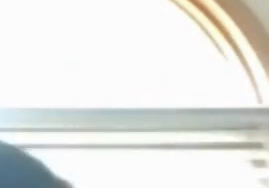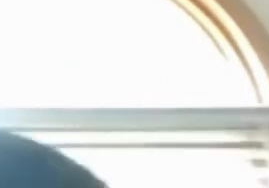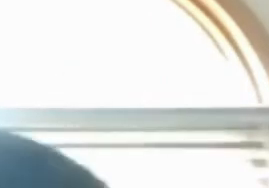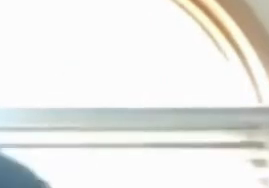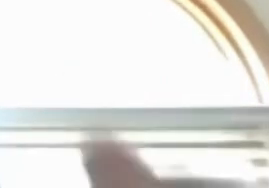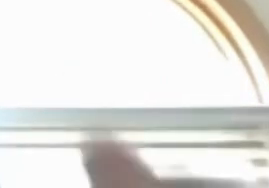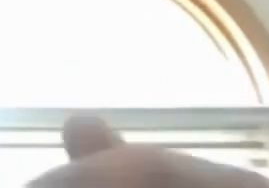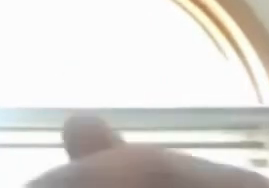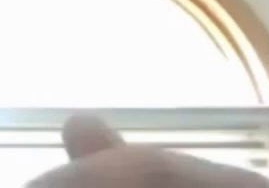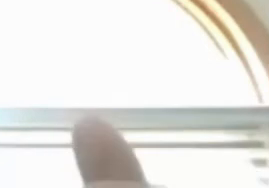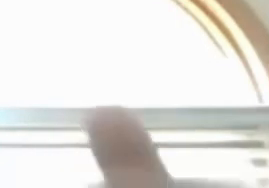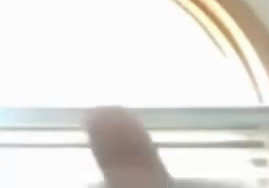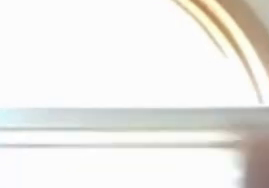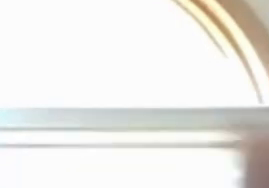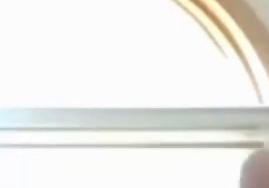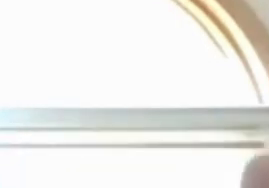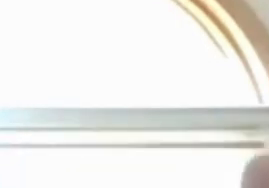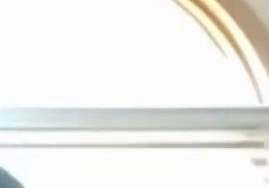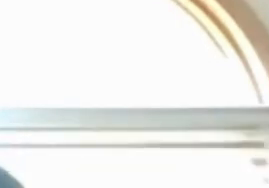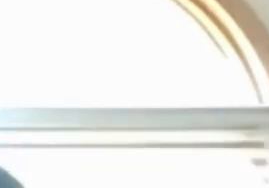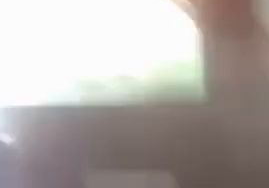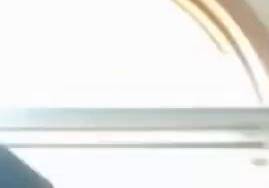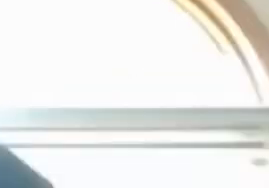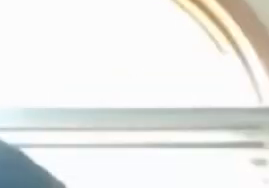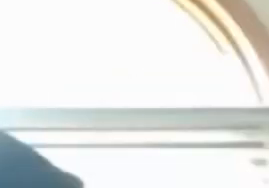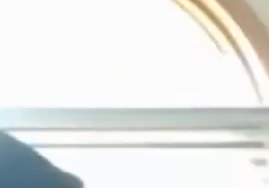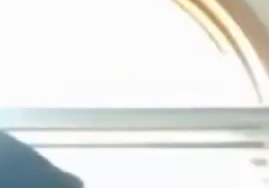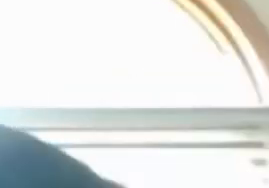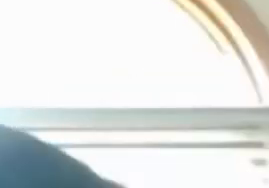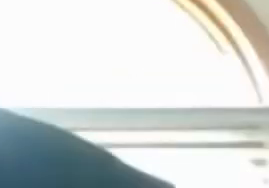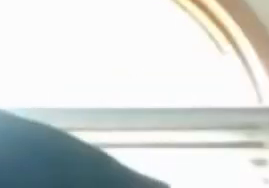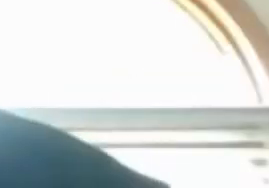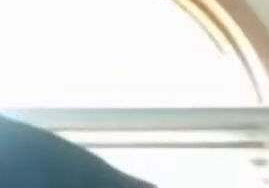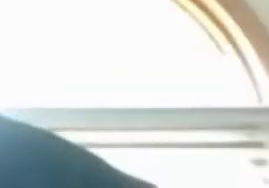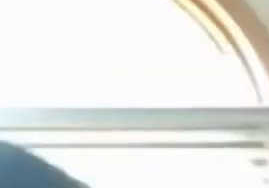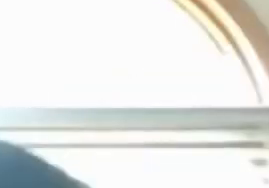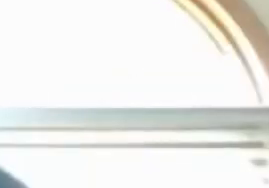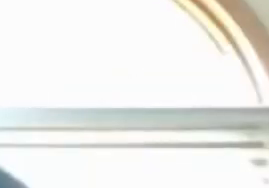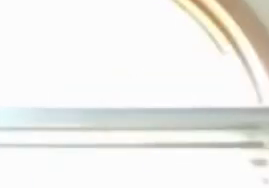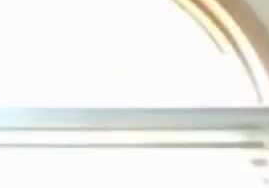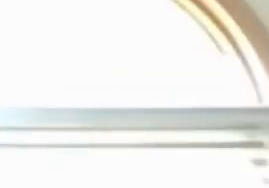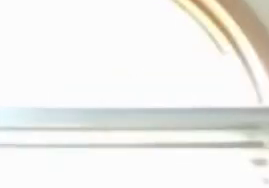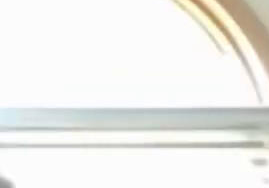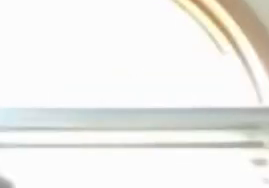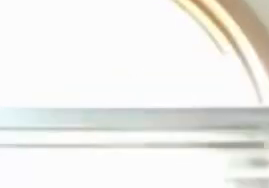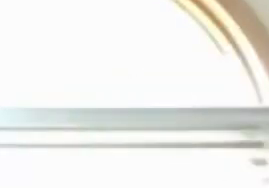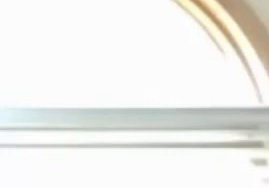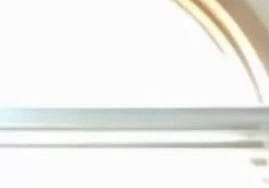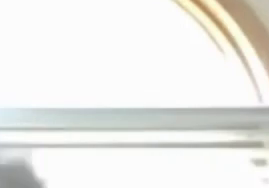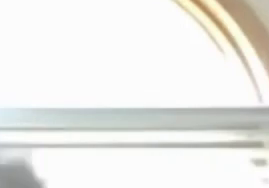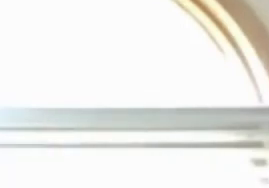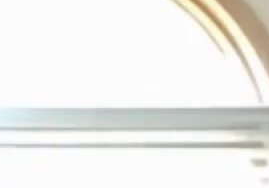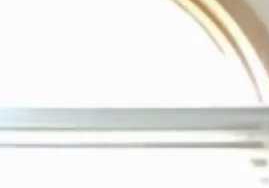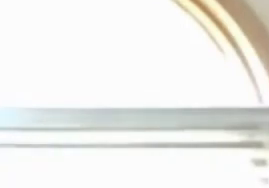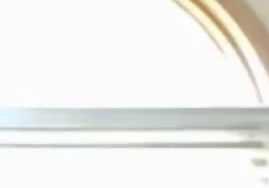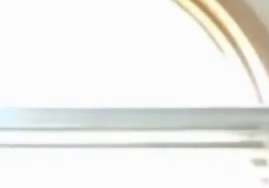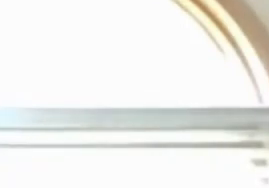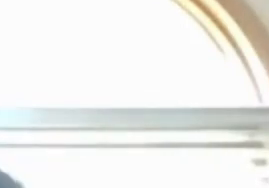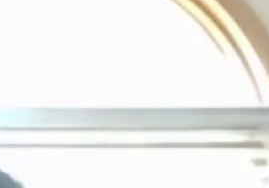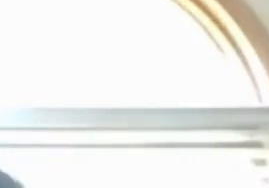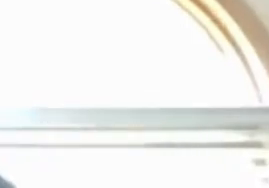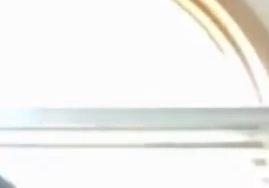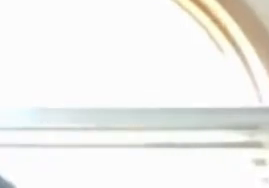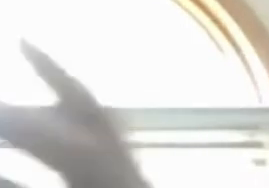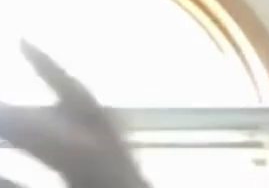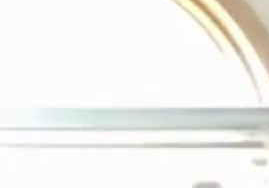sure that everyone can participate fully in today's event. So today's event is available to view in English, in Spanish, in